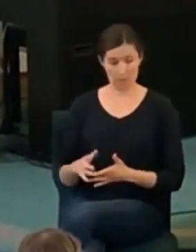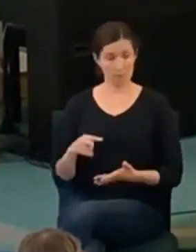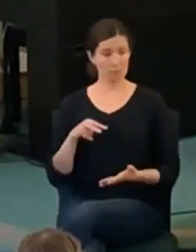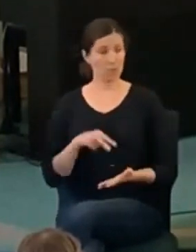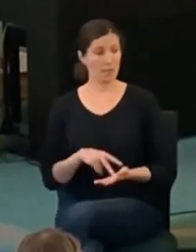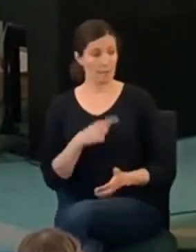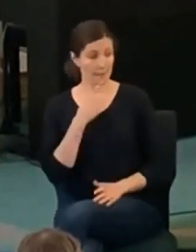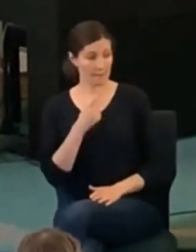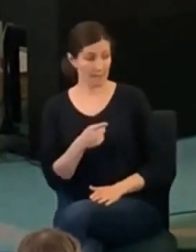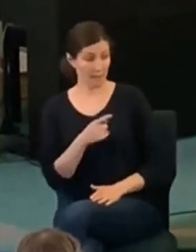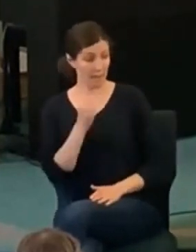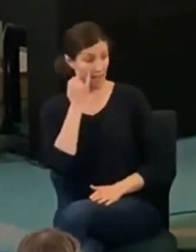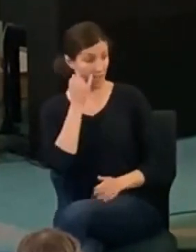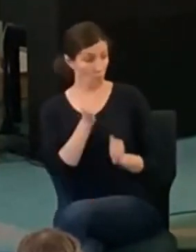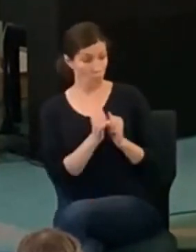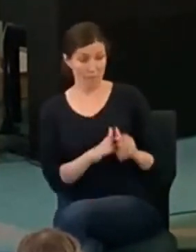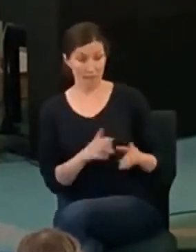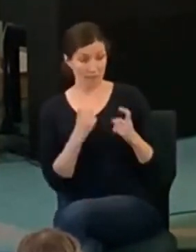6.